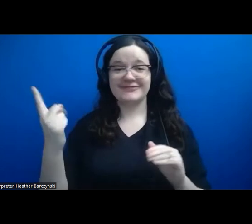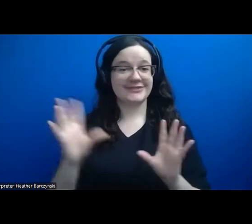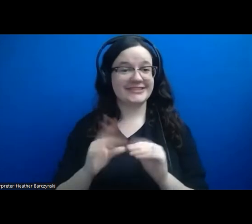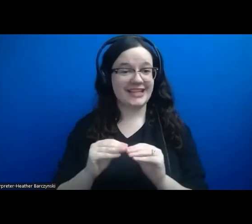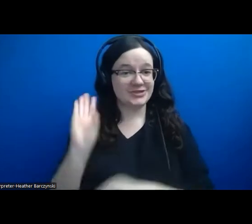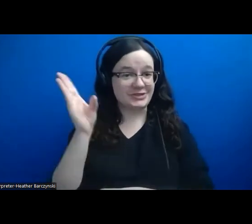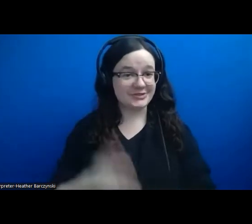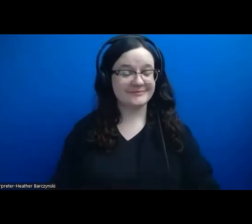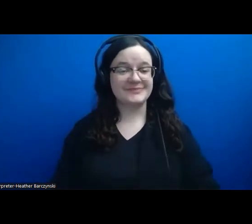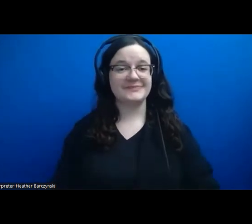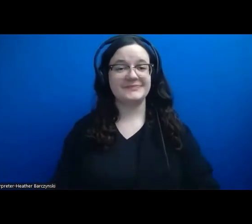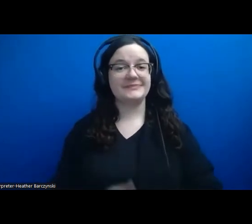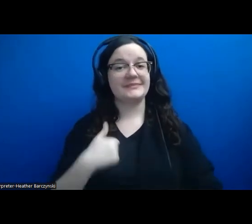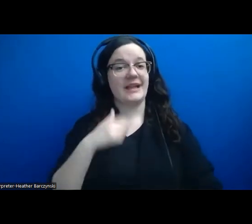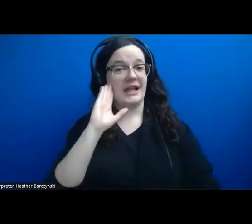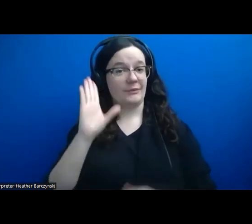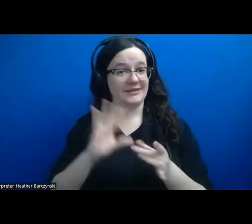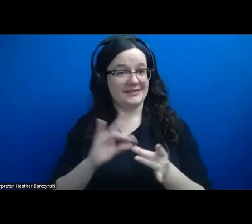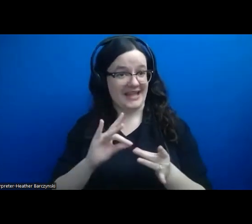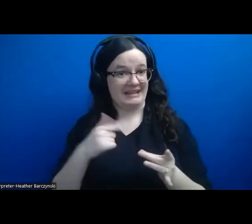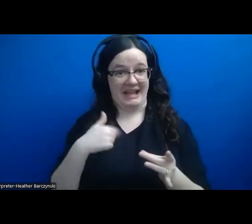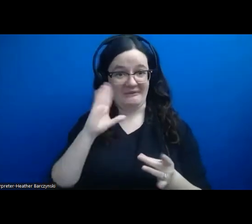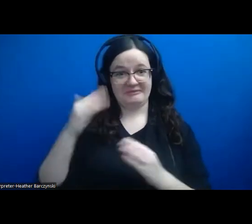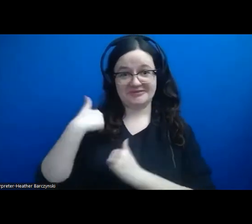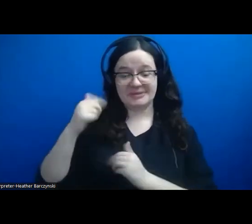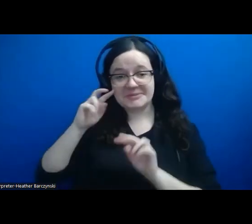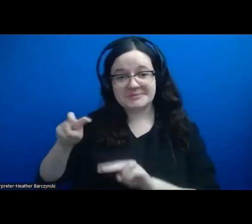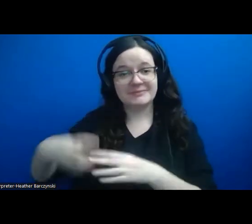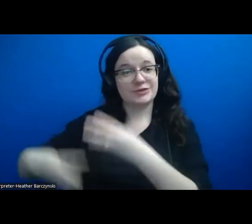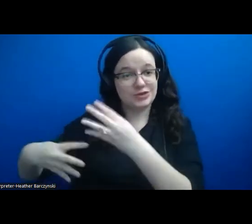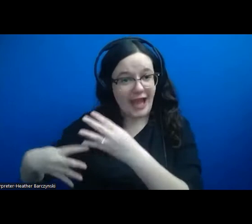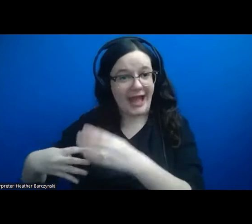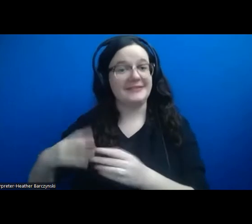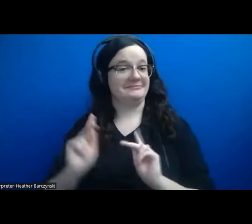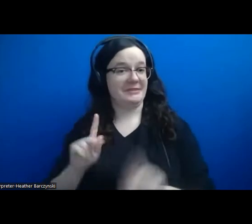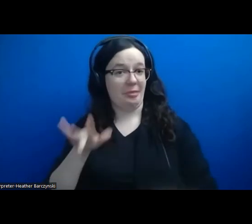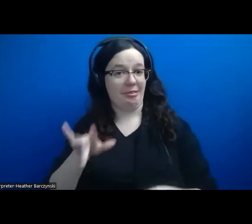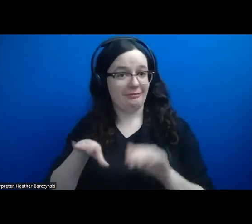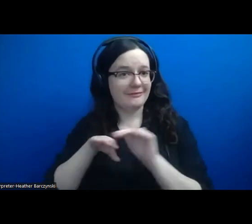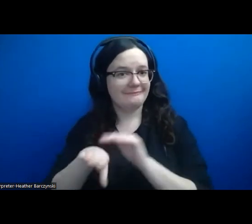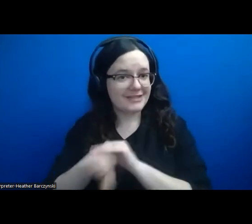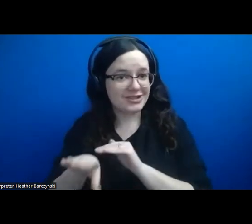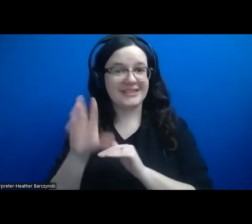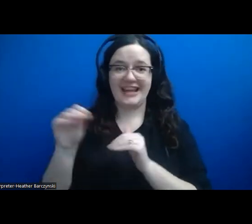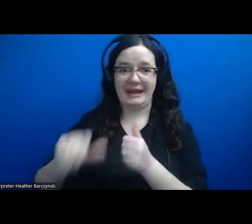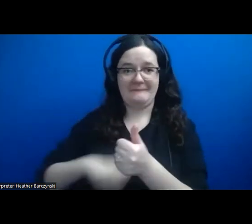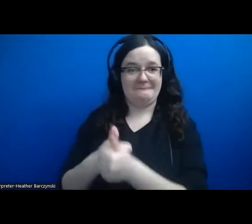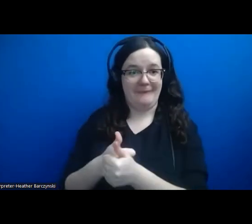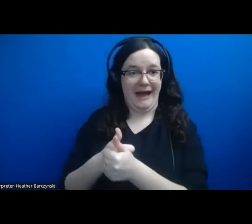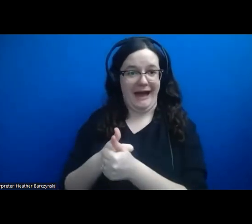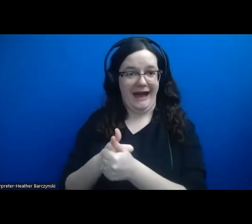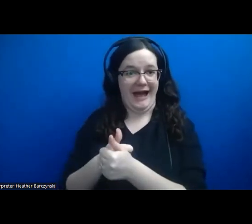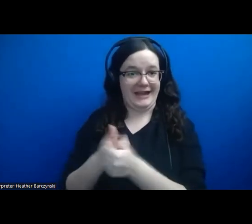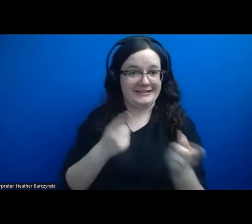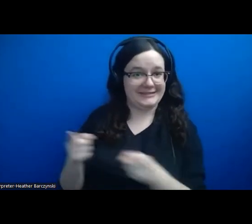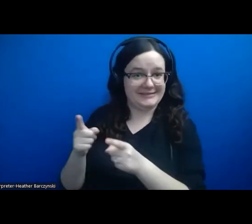will say I am going to be juggling the chat, the admission, and behind the scenes stuff. So if you have any questions and need